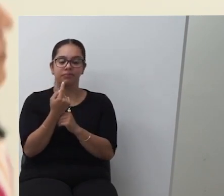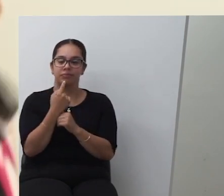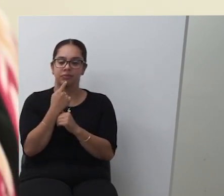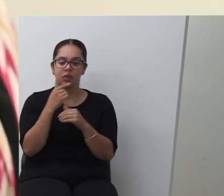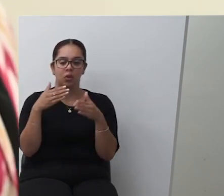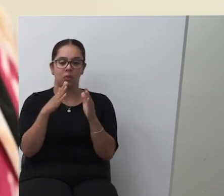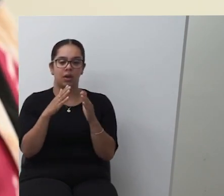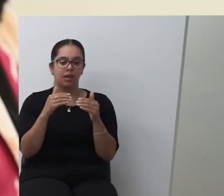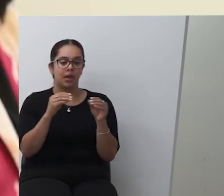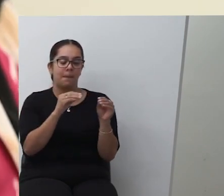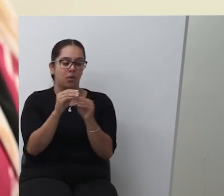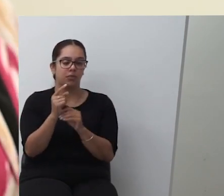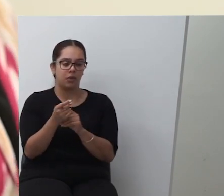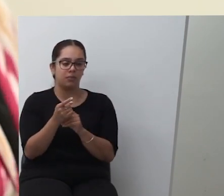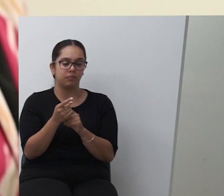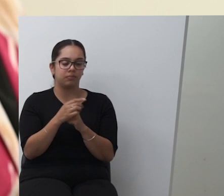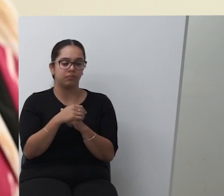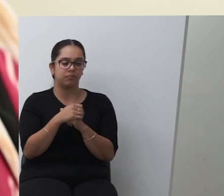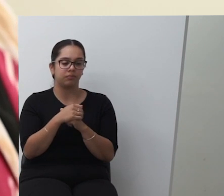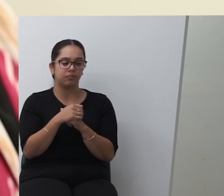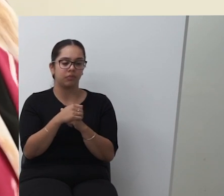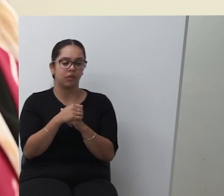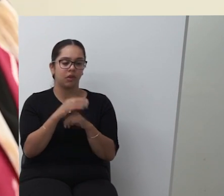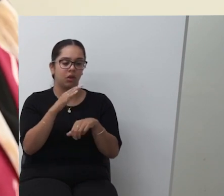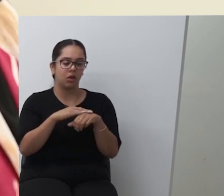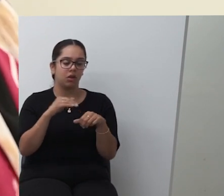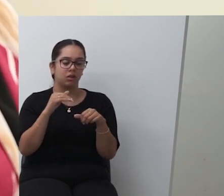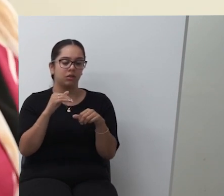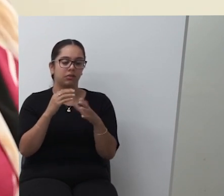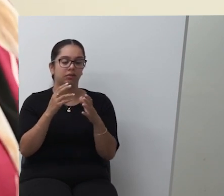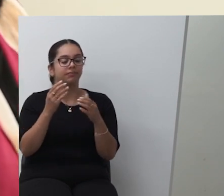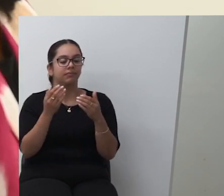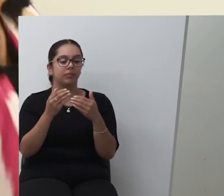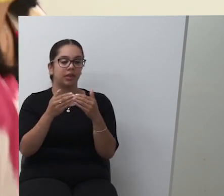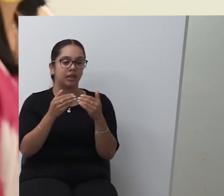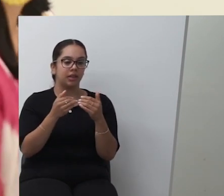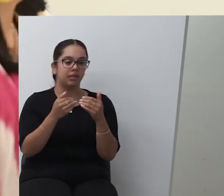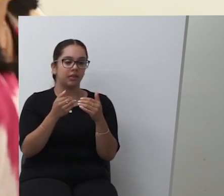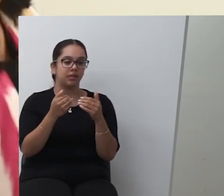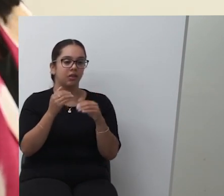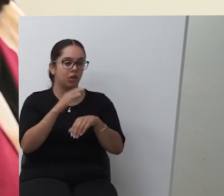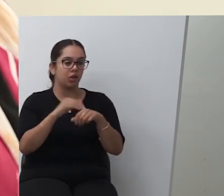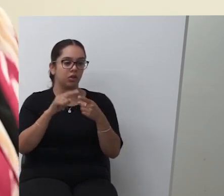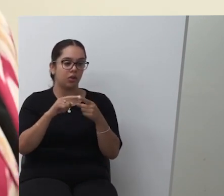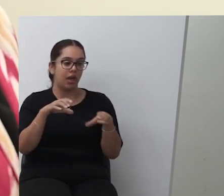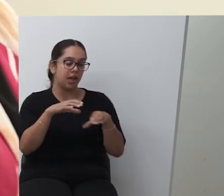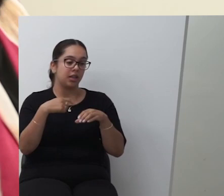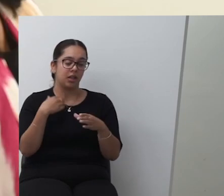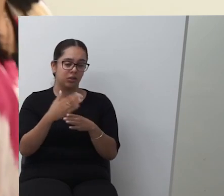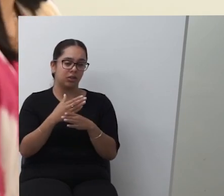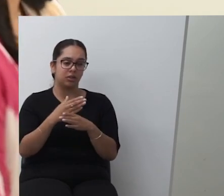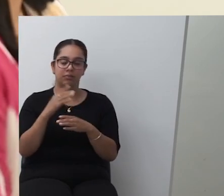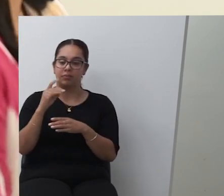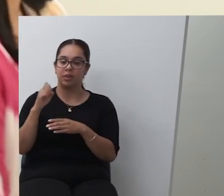in the way that moves you. And so the calls to a very easy, like tangible call to action I'll share is like, as